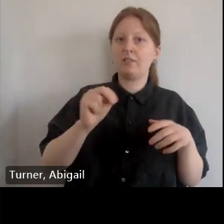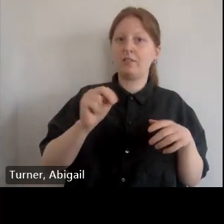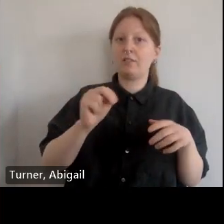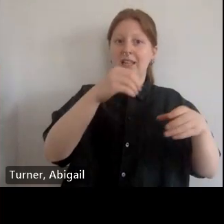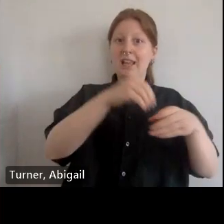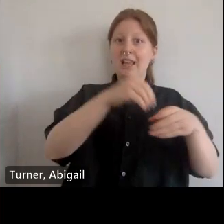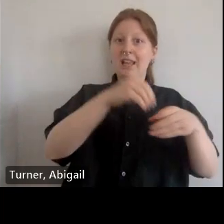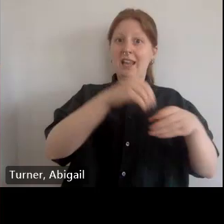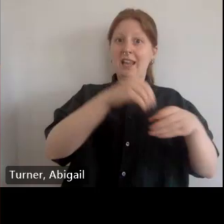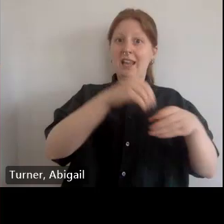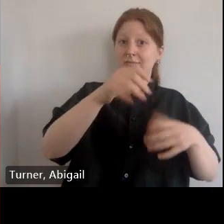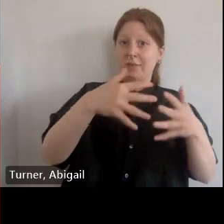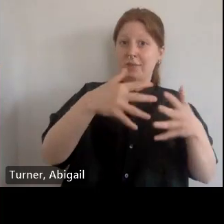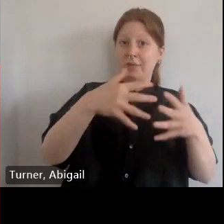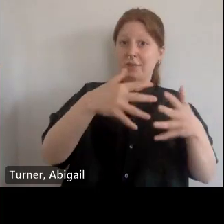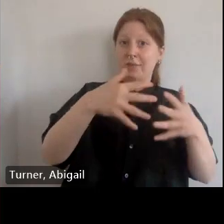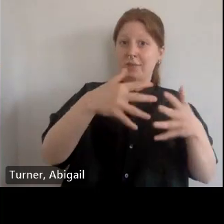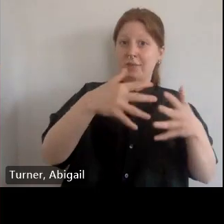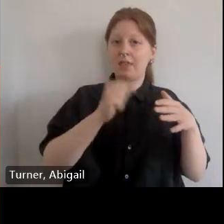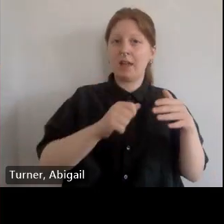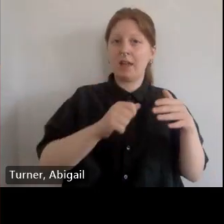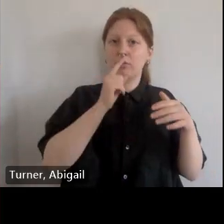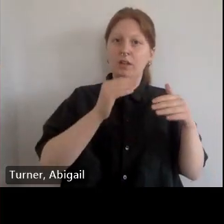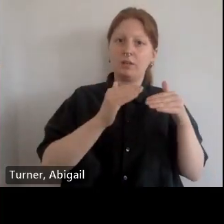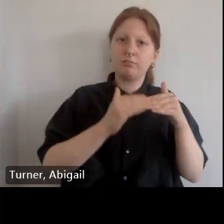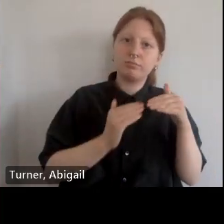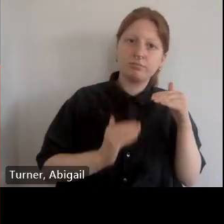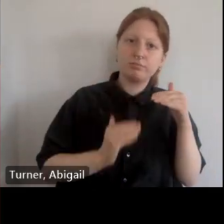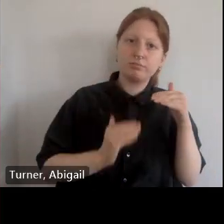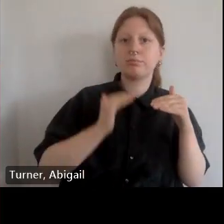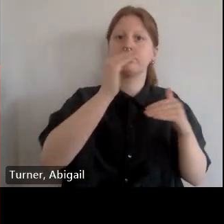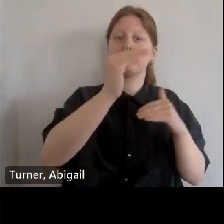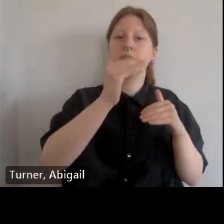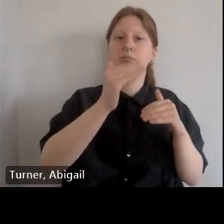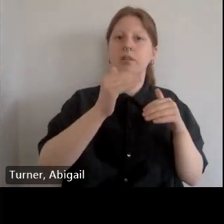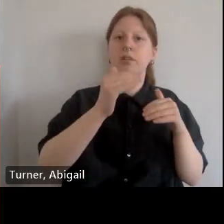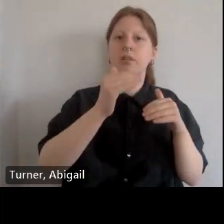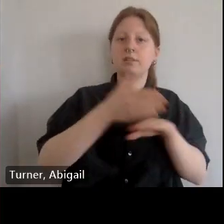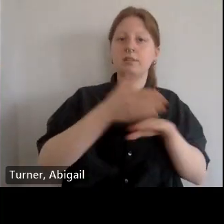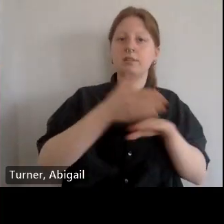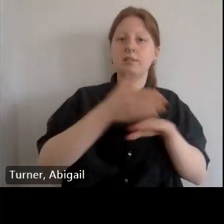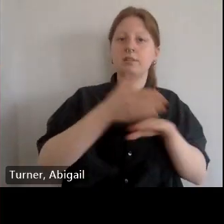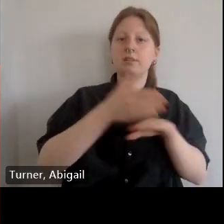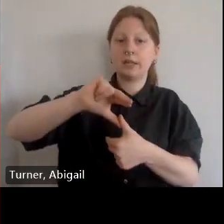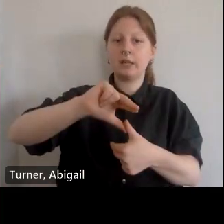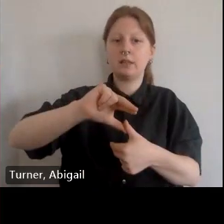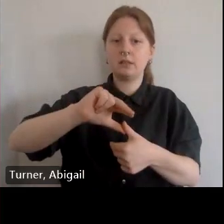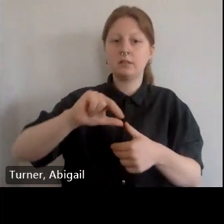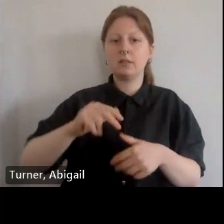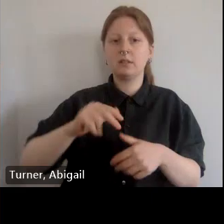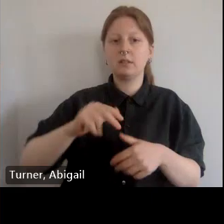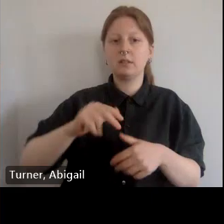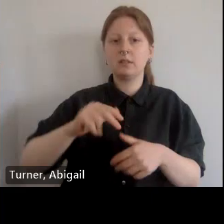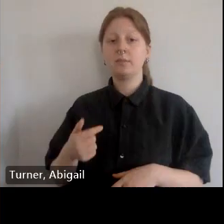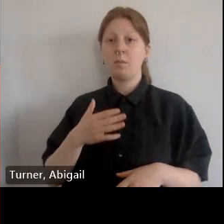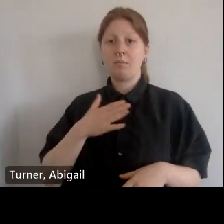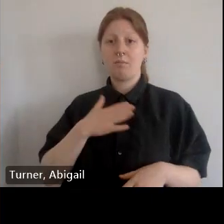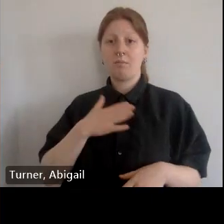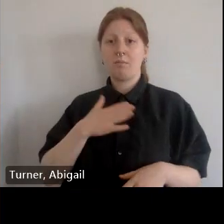went up as well after the hurricanes in '08. So I didn't grow up feeling like being Black was isolating on Eastern